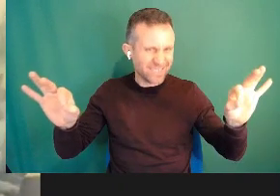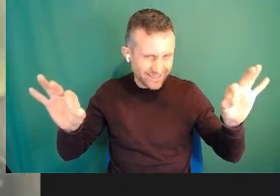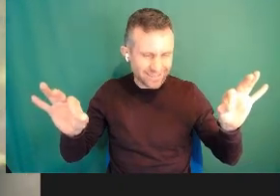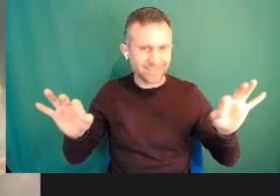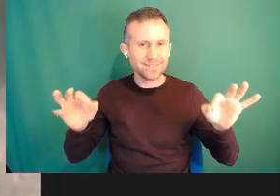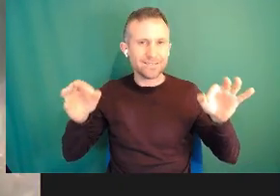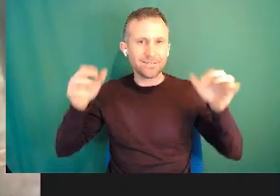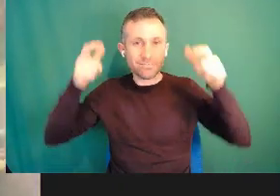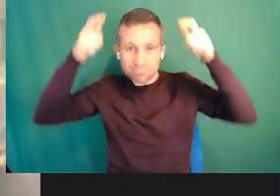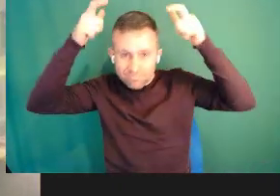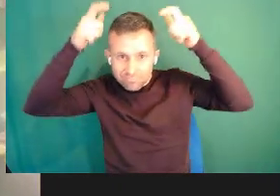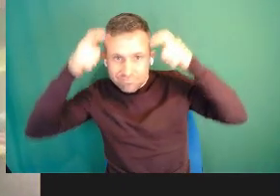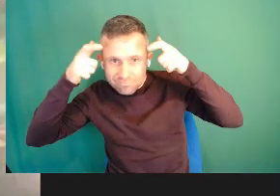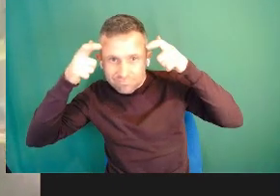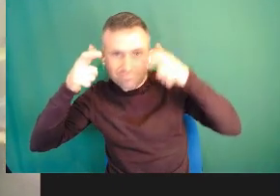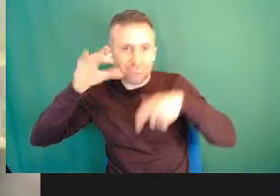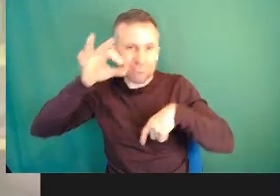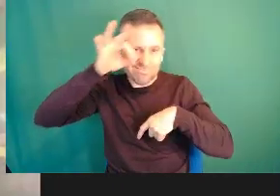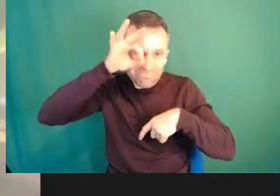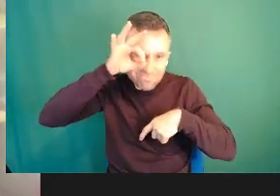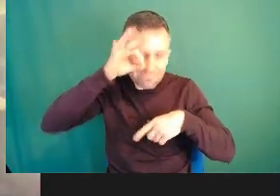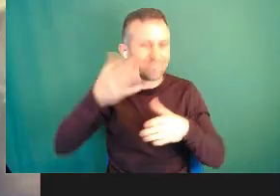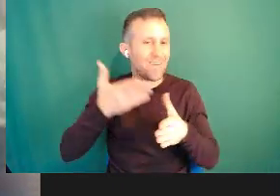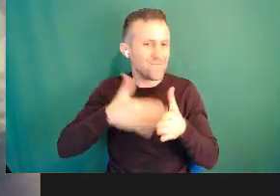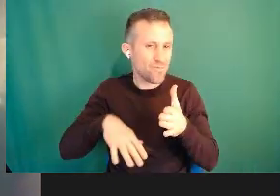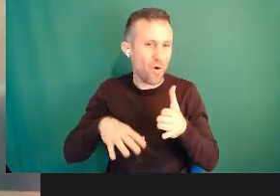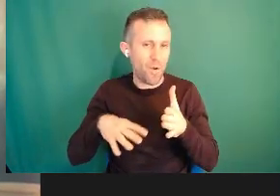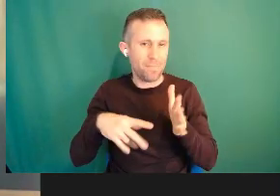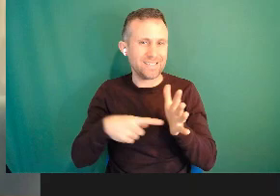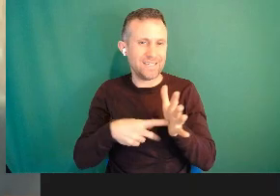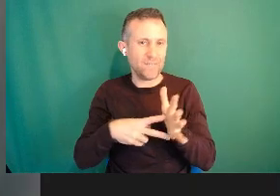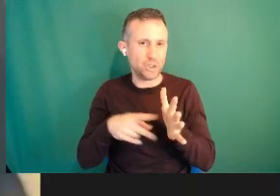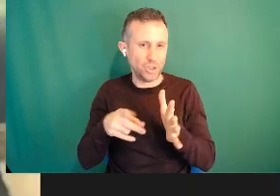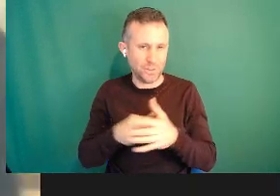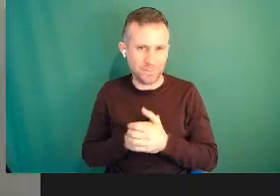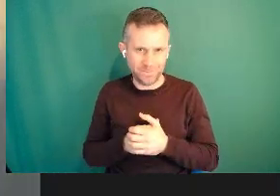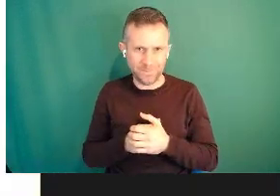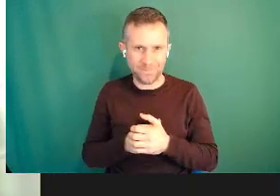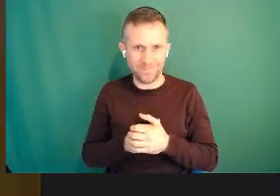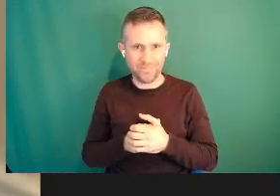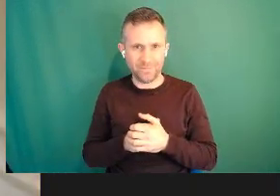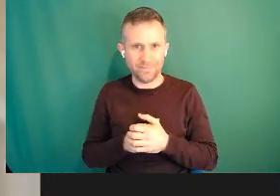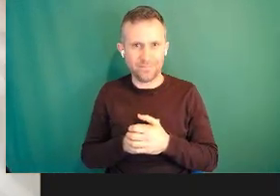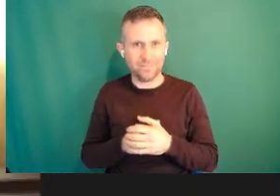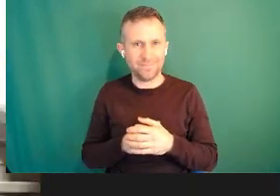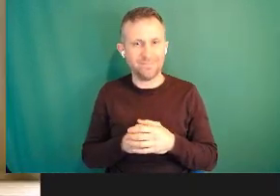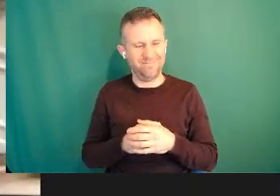yes, this is the bear, not a Gerard, unfortunately,